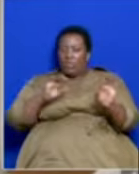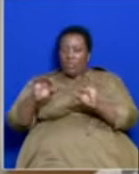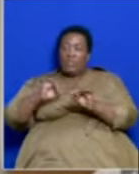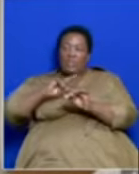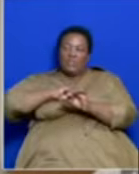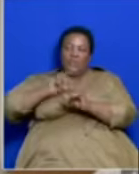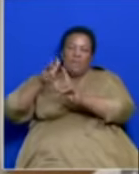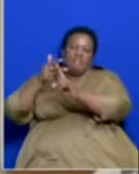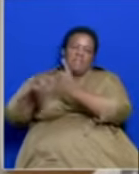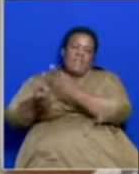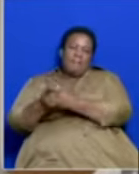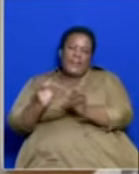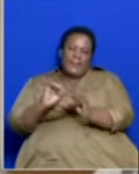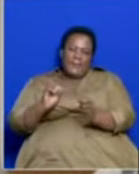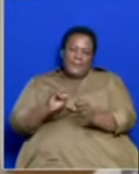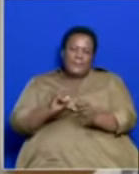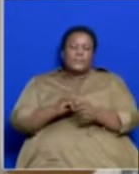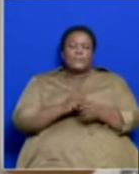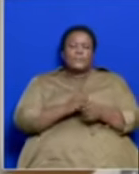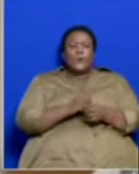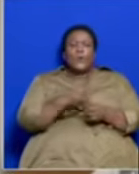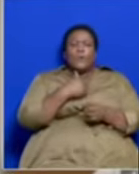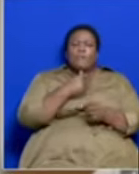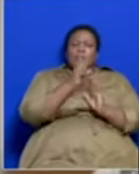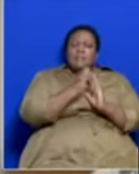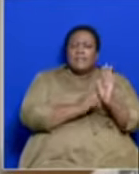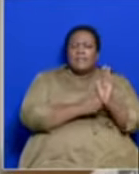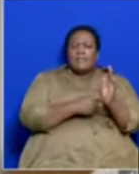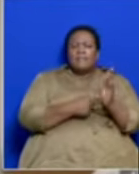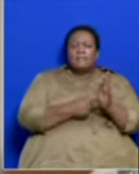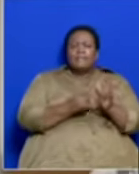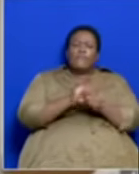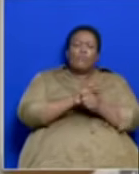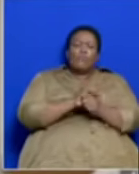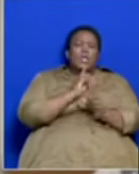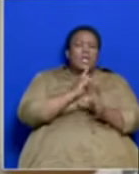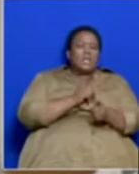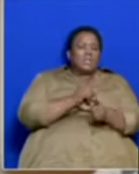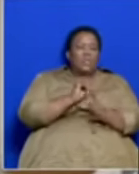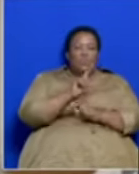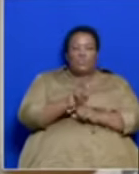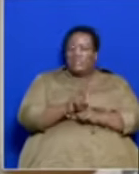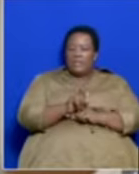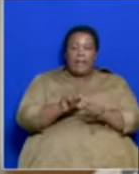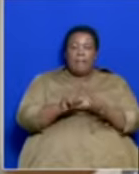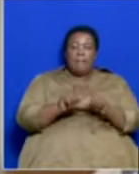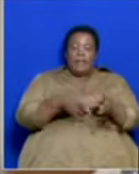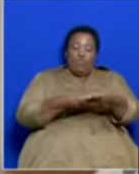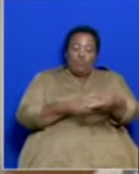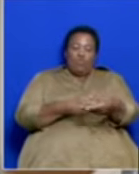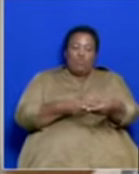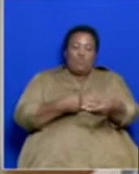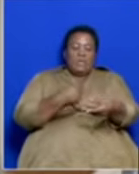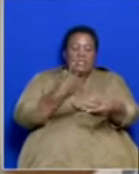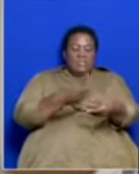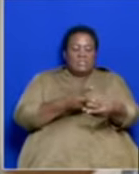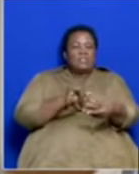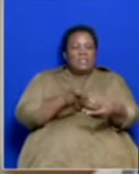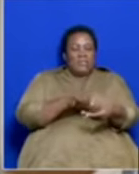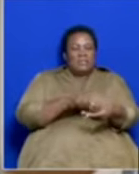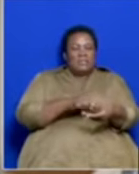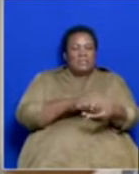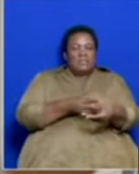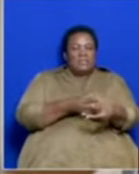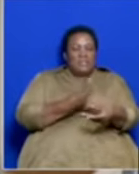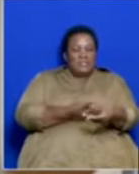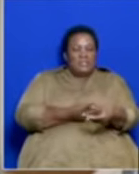The reading of the statement doesn't fully answer that question, but the reading of the docket, I think to a large extent does. So perhaps if I take the